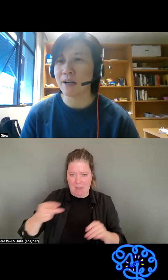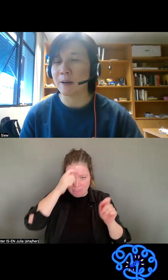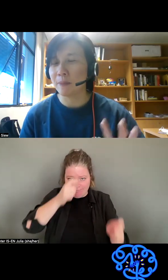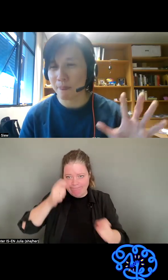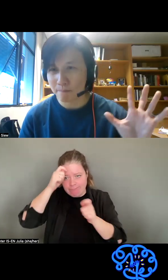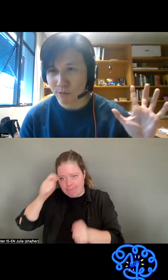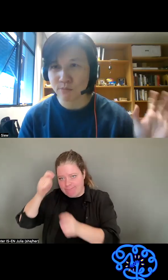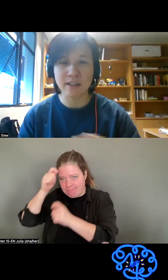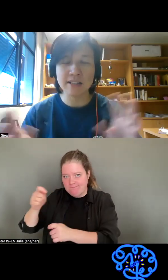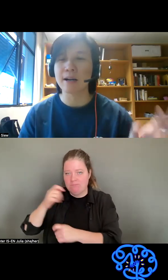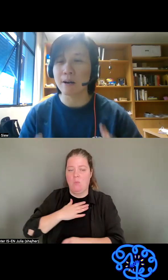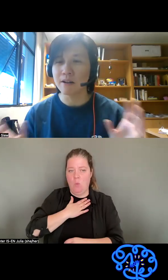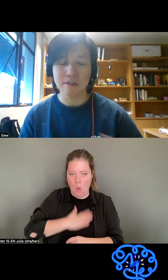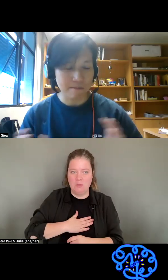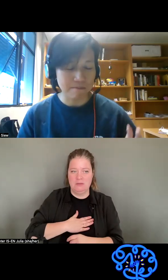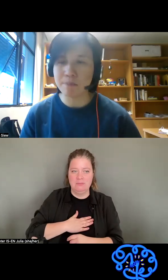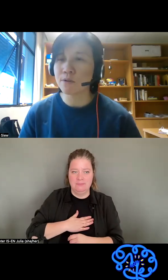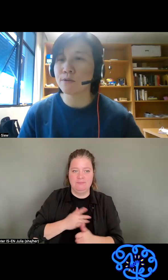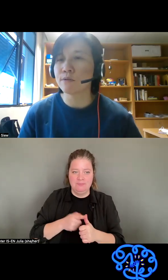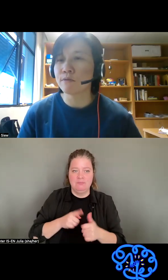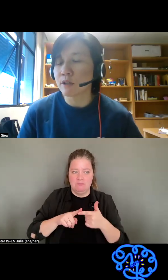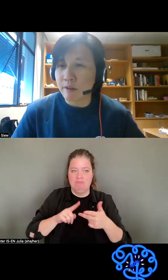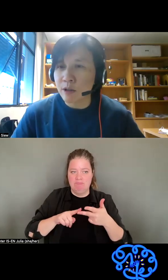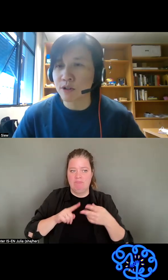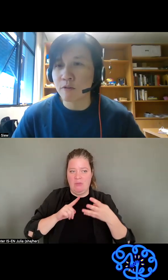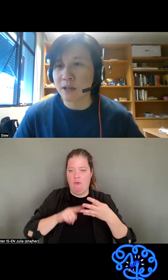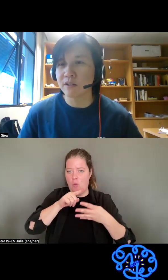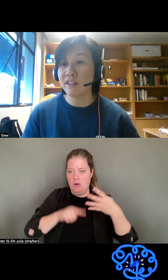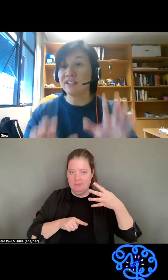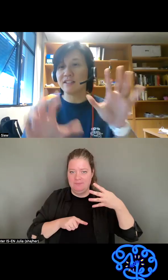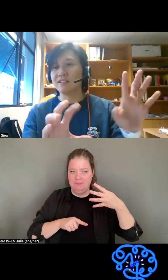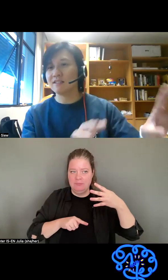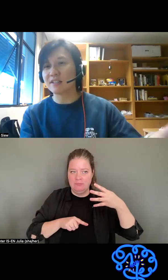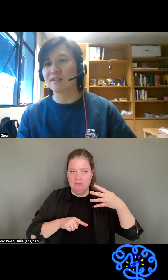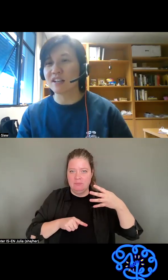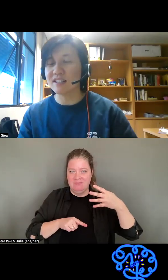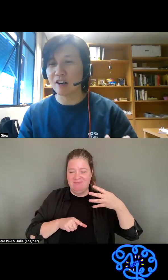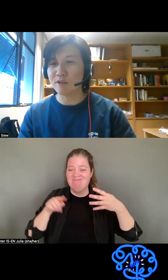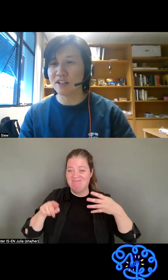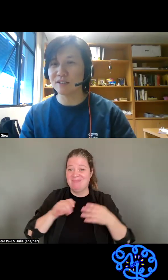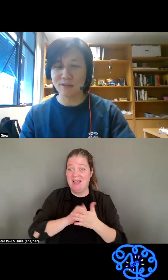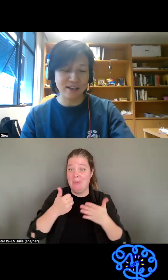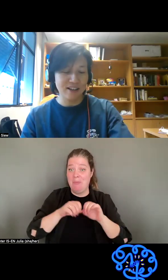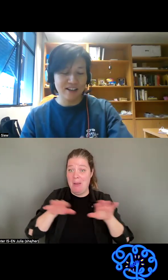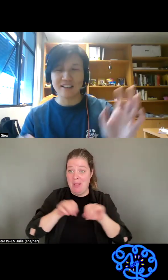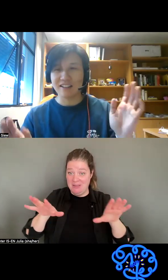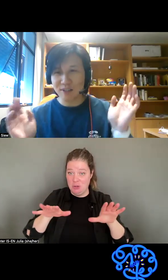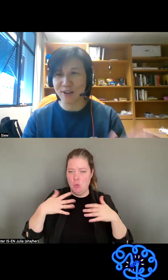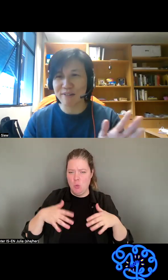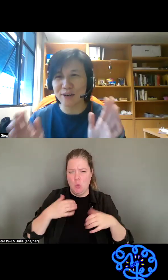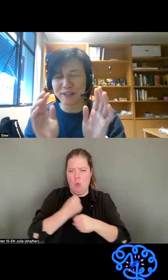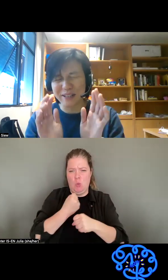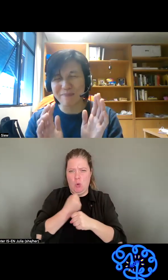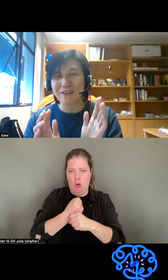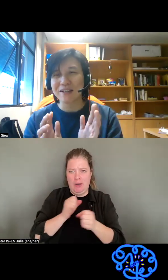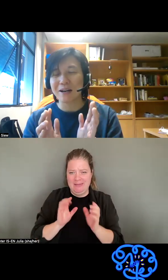Chen. These are people who work very closely with me on these sets of studies that I presented today. I'm so sorry I